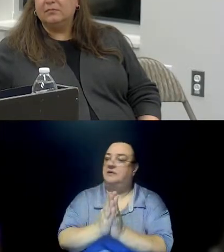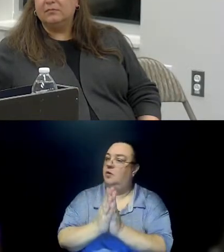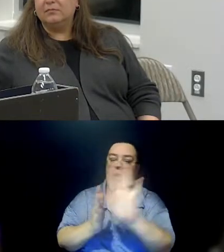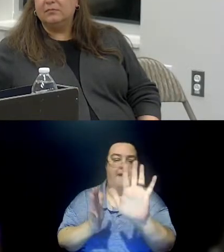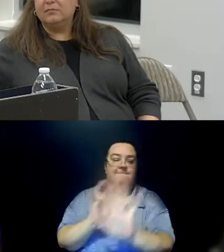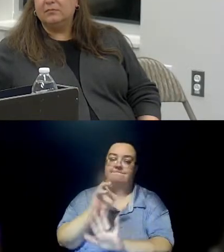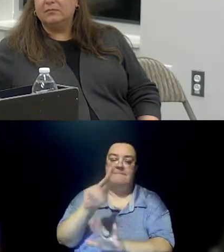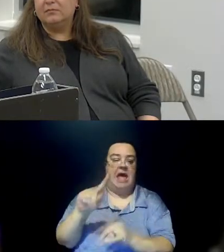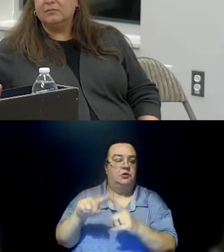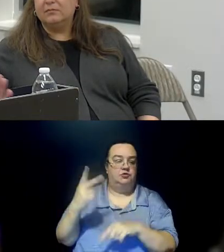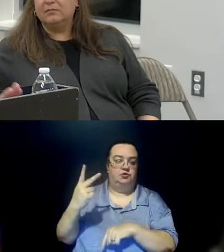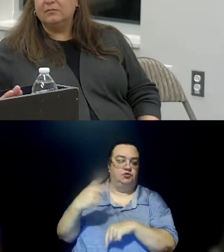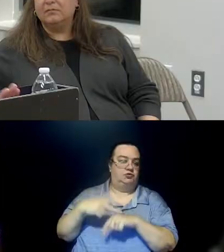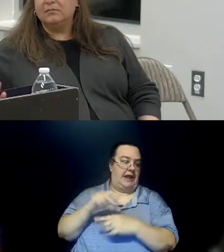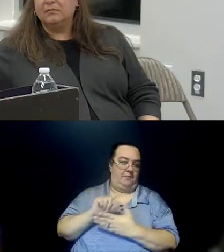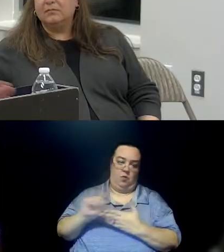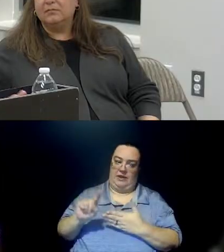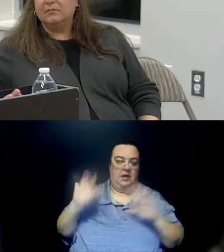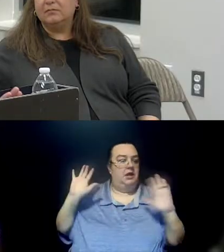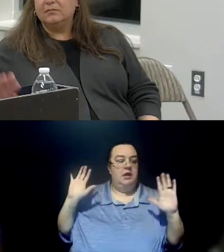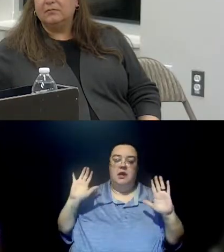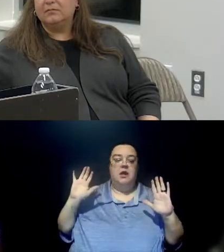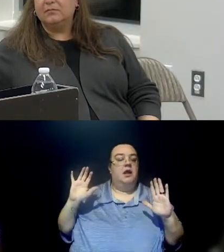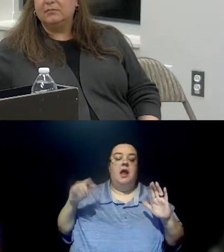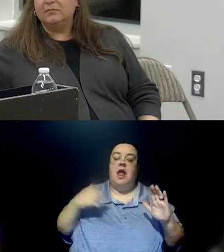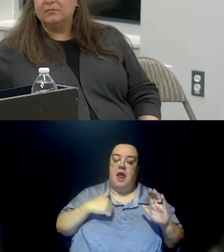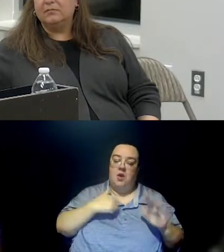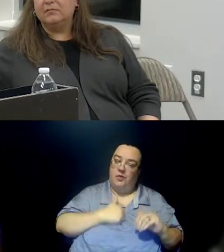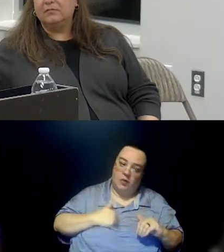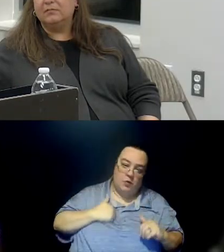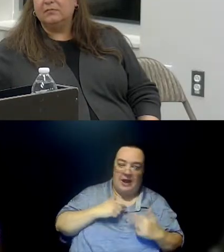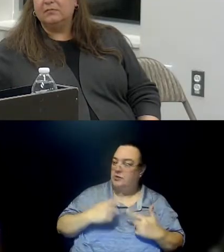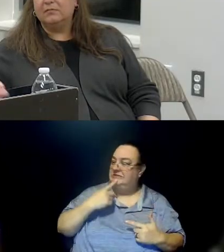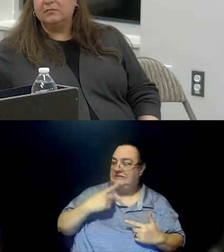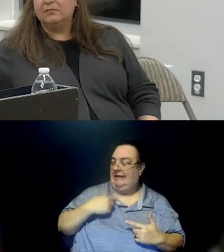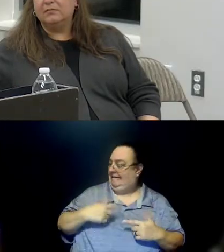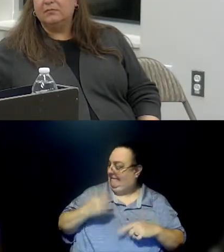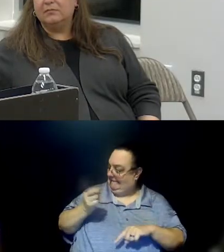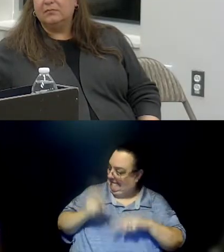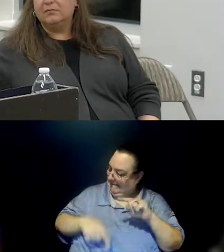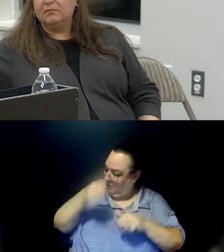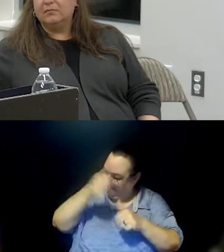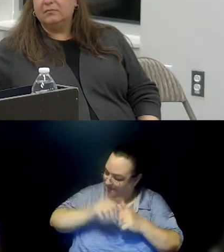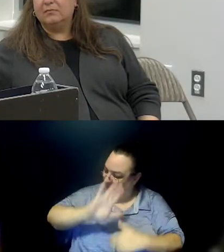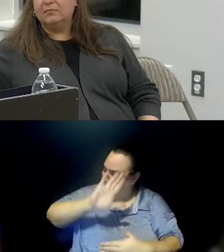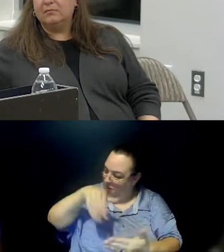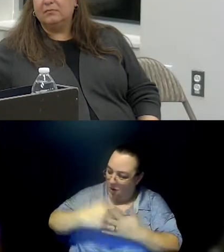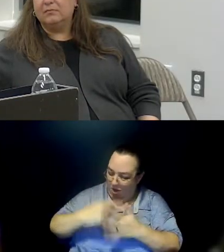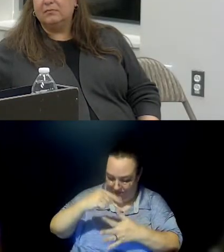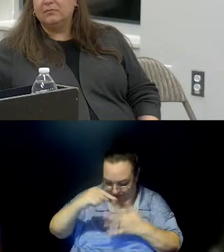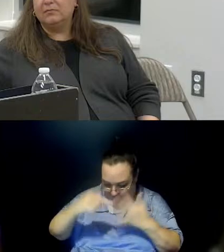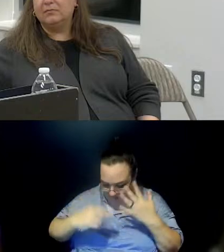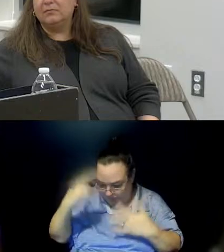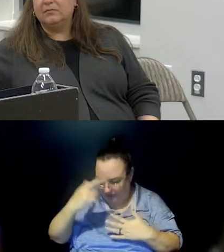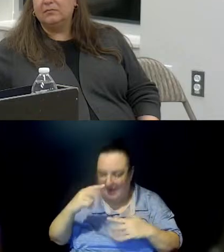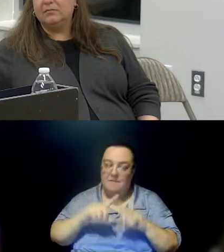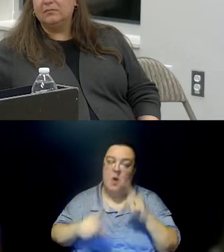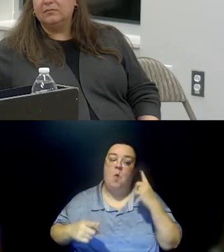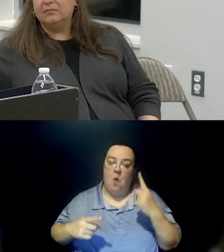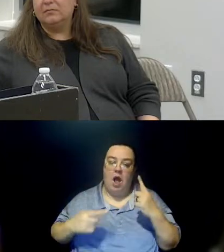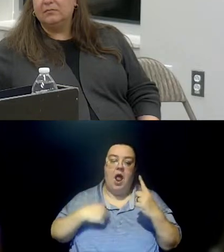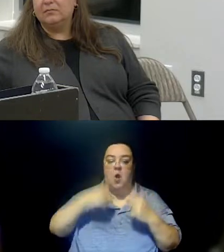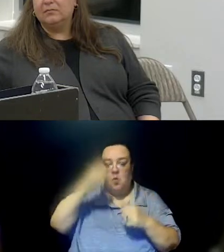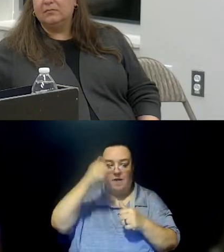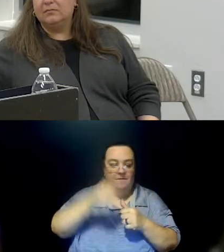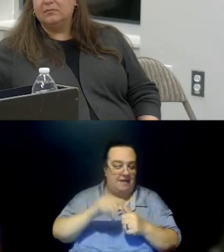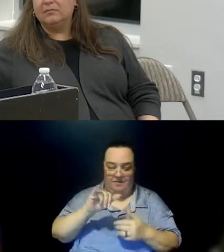weeks. And I regret to say I can't remember all the reasons. I do remember one that never occurred to